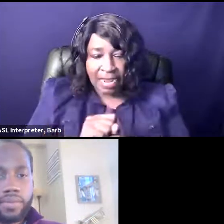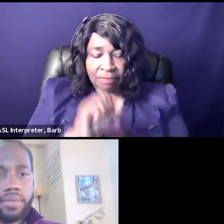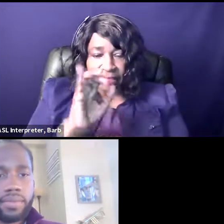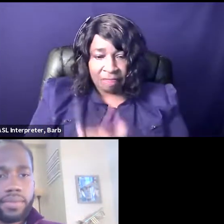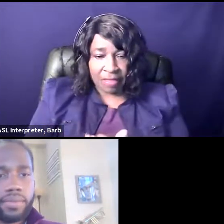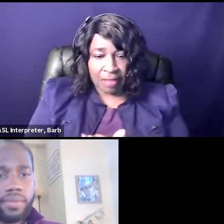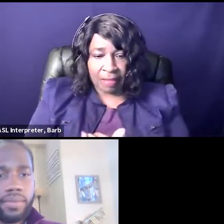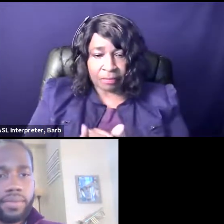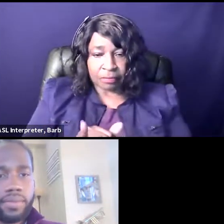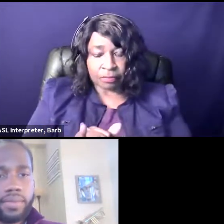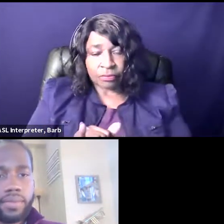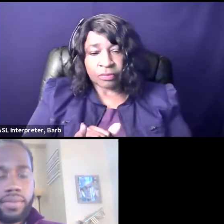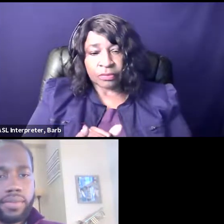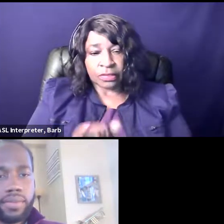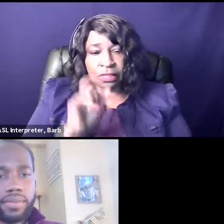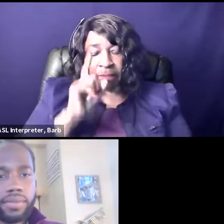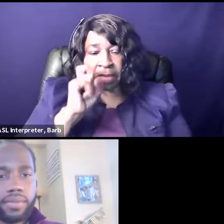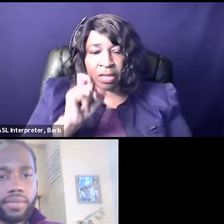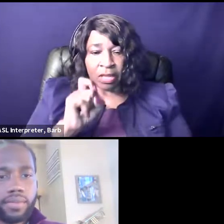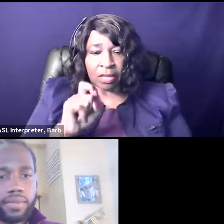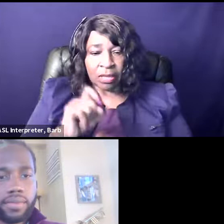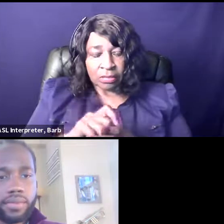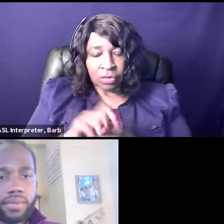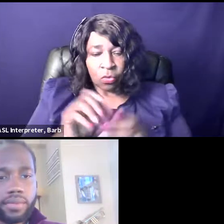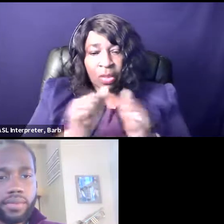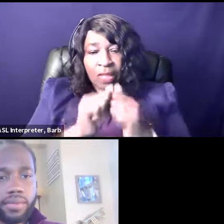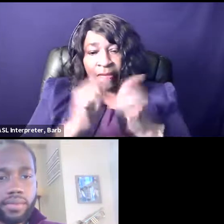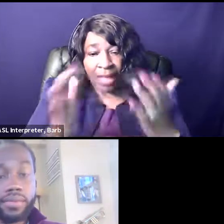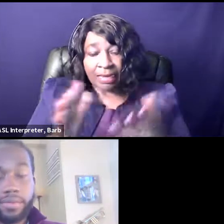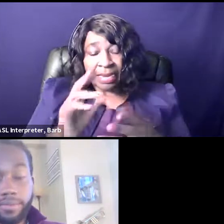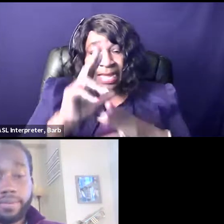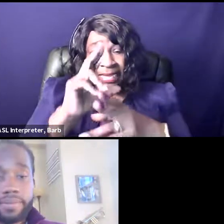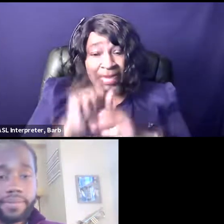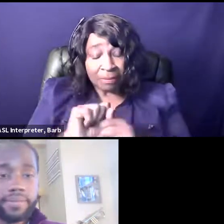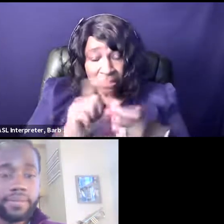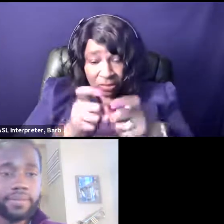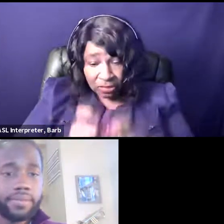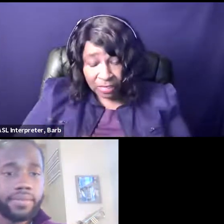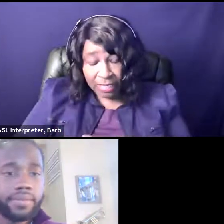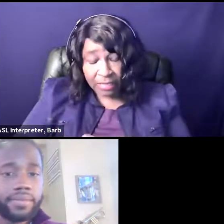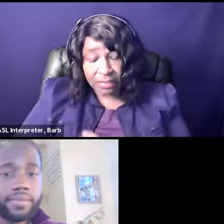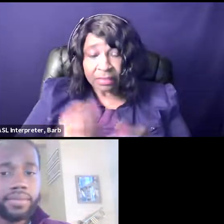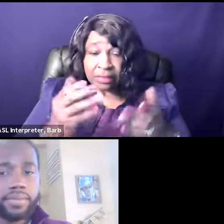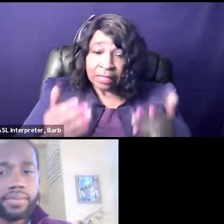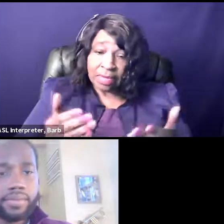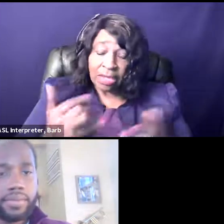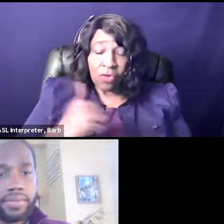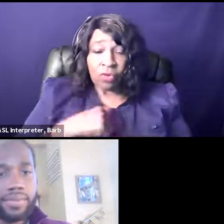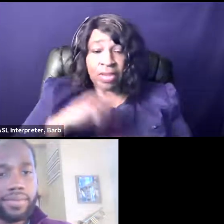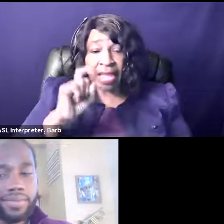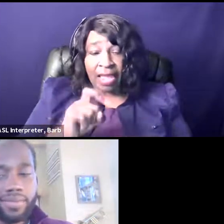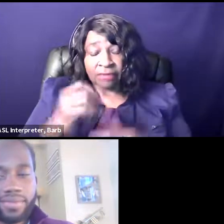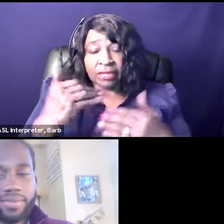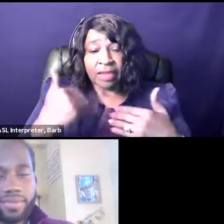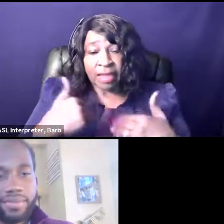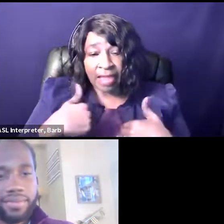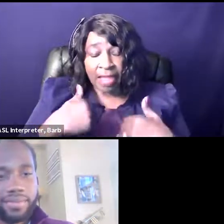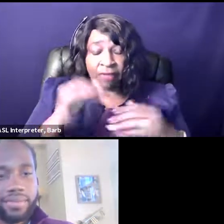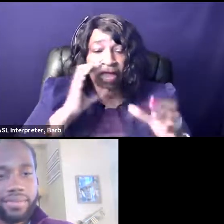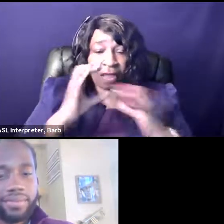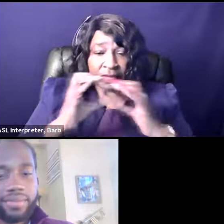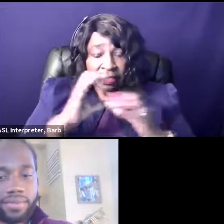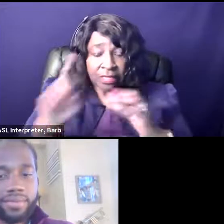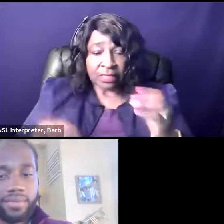right? Because without adaptation, there's extinction. And so, we have to have all these conversations